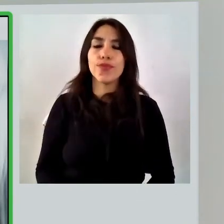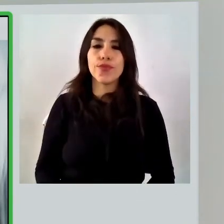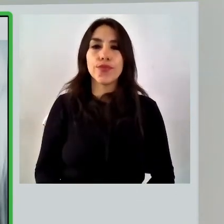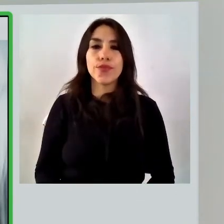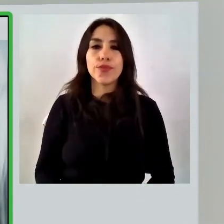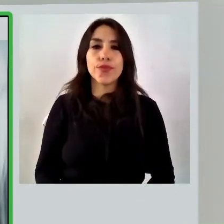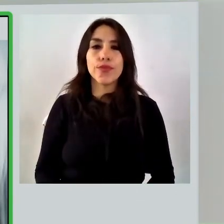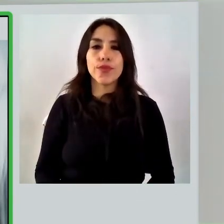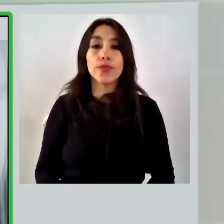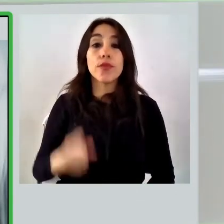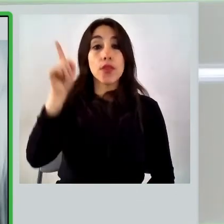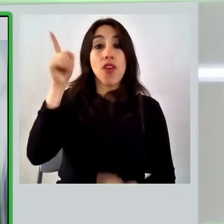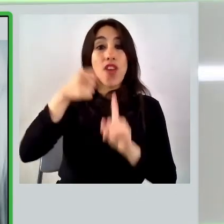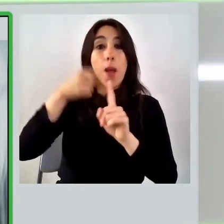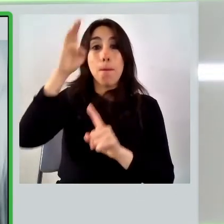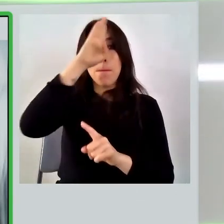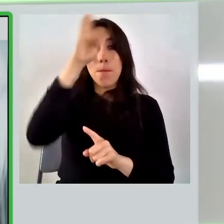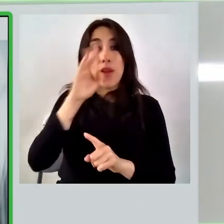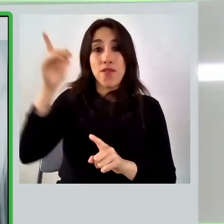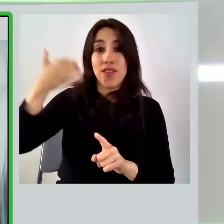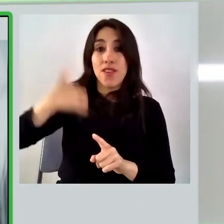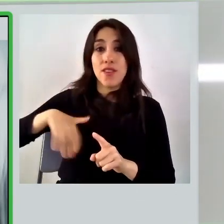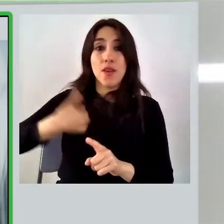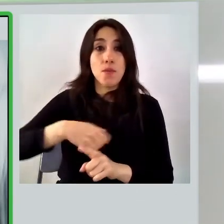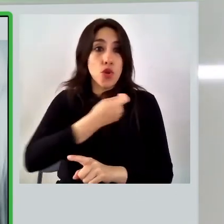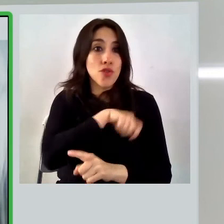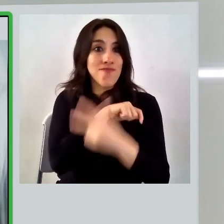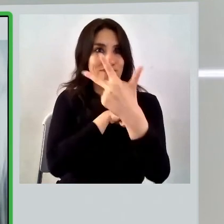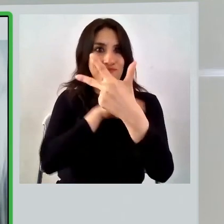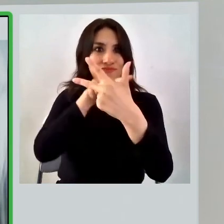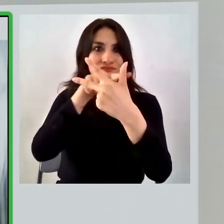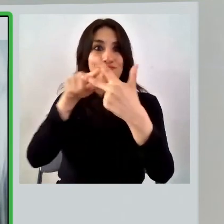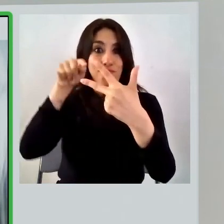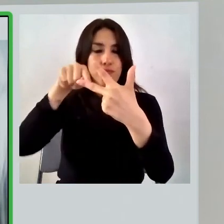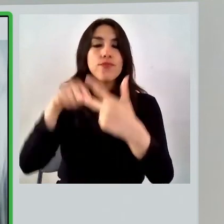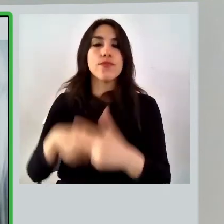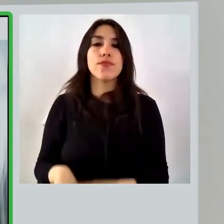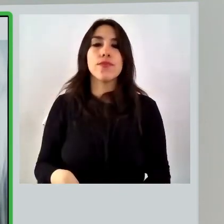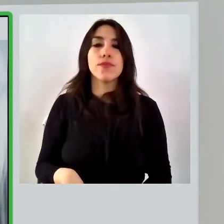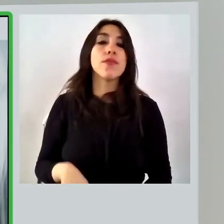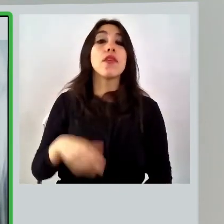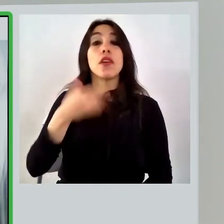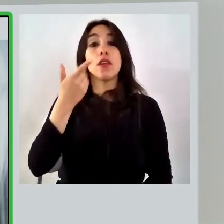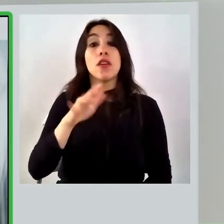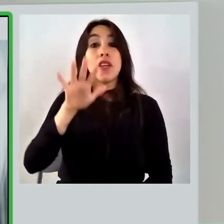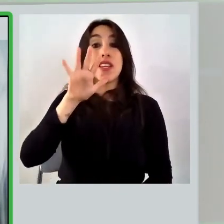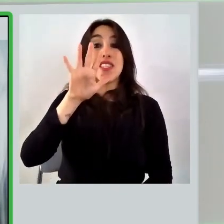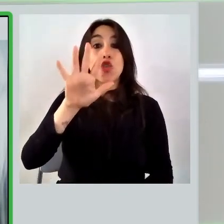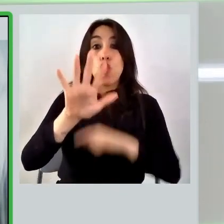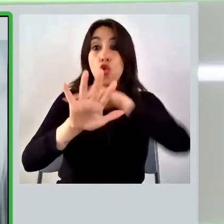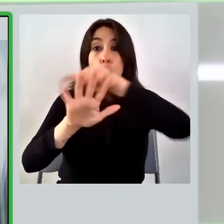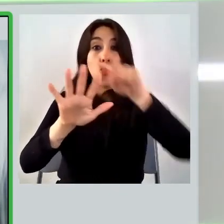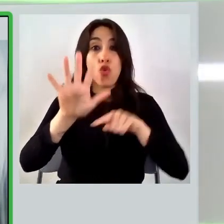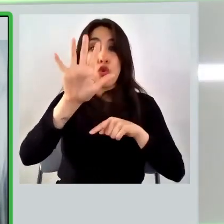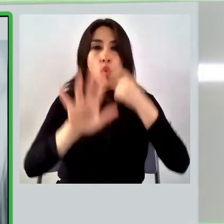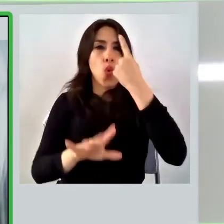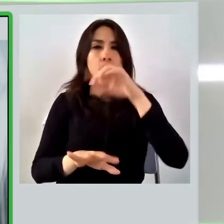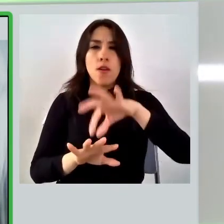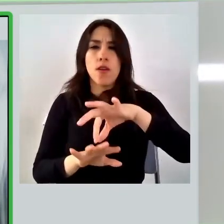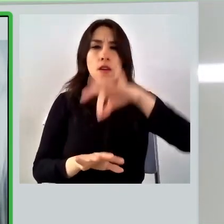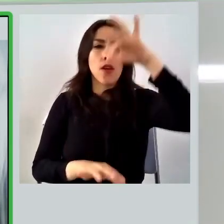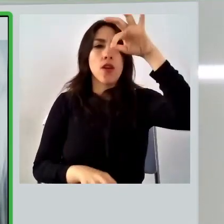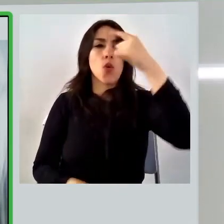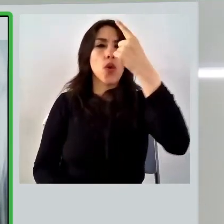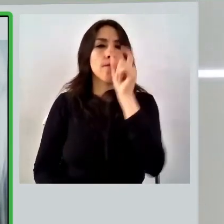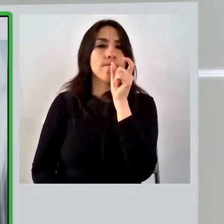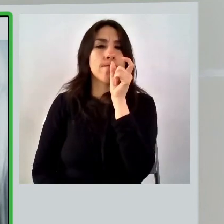who feel that their employer is fully committed to helping them to thrive and succeed. So there's a lot of